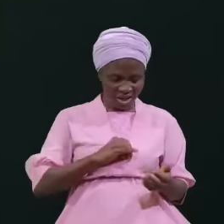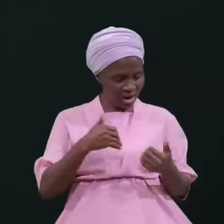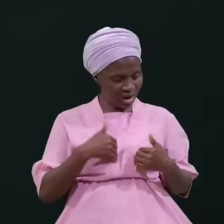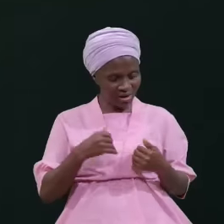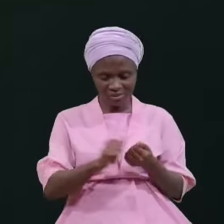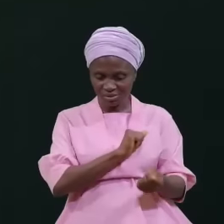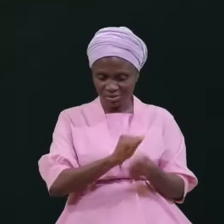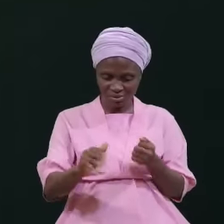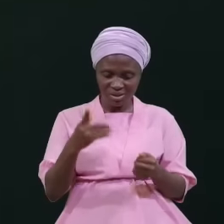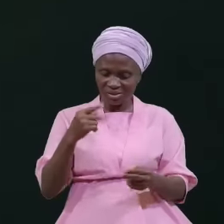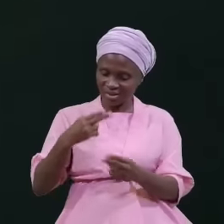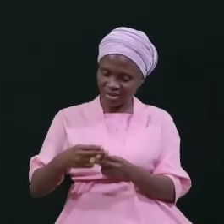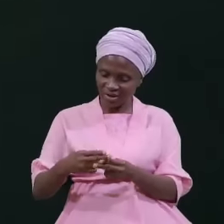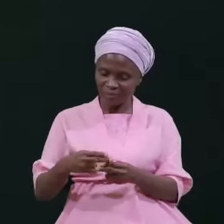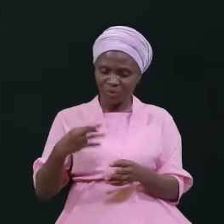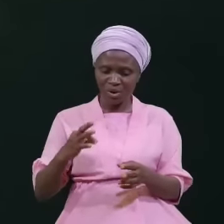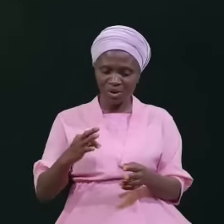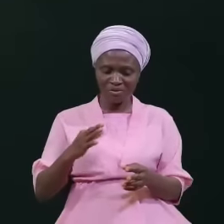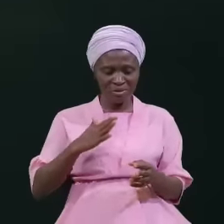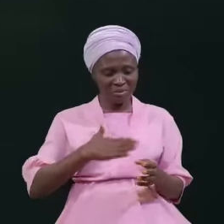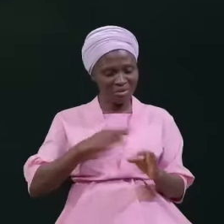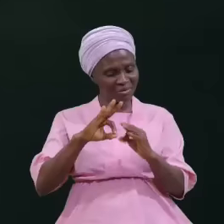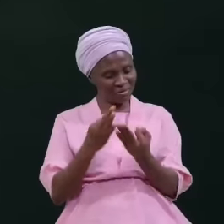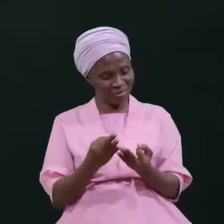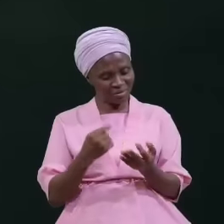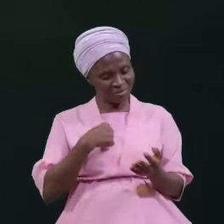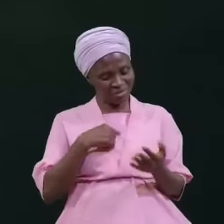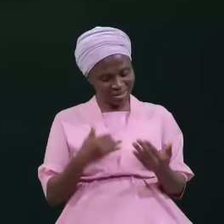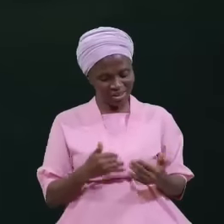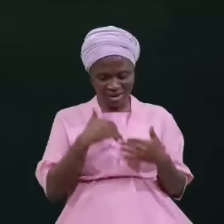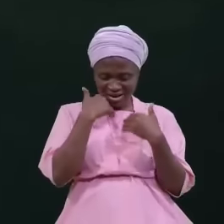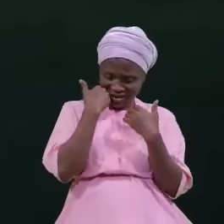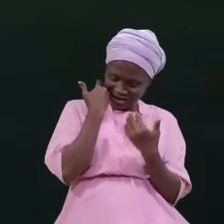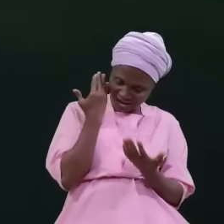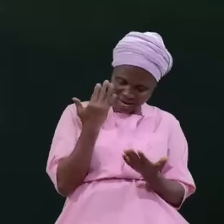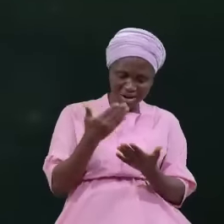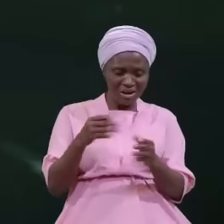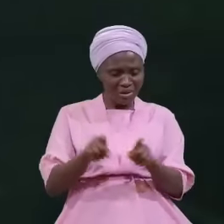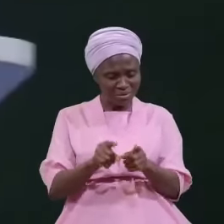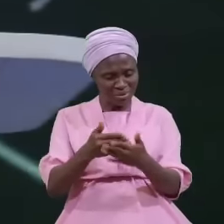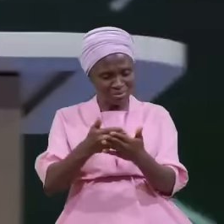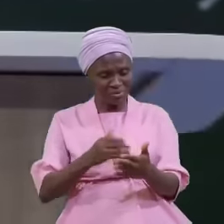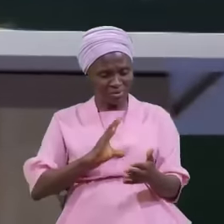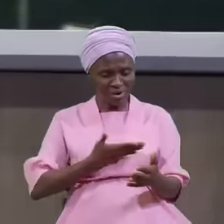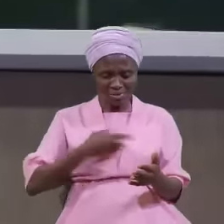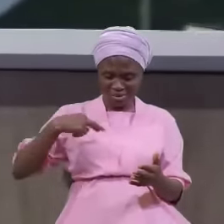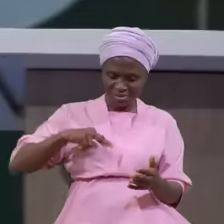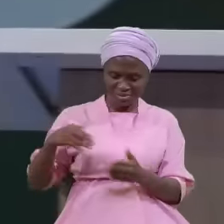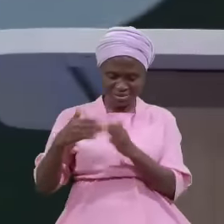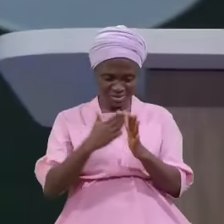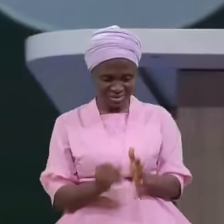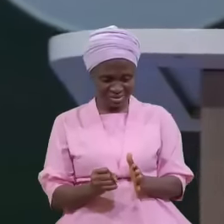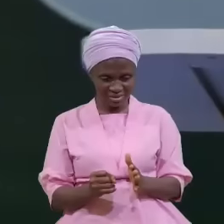name of a family. I'm ashamed even before our religious leaders, our